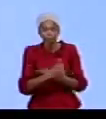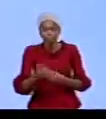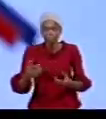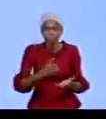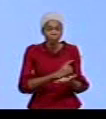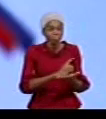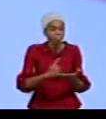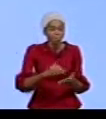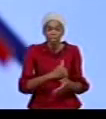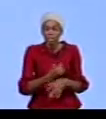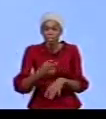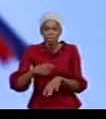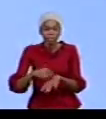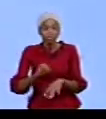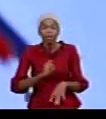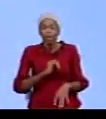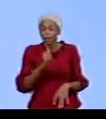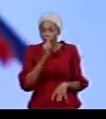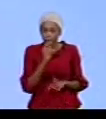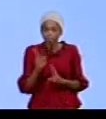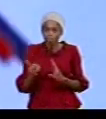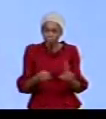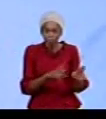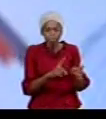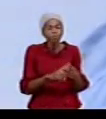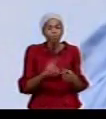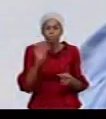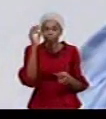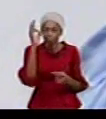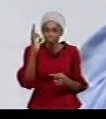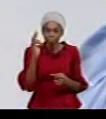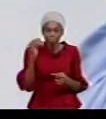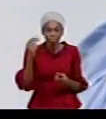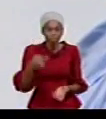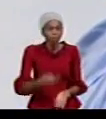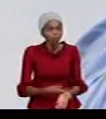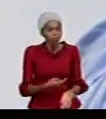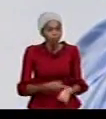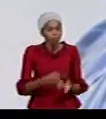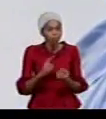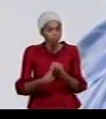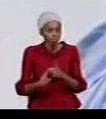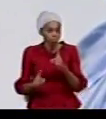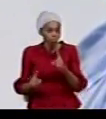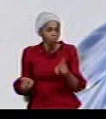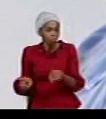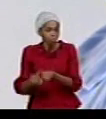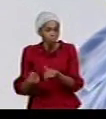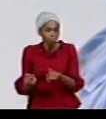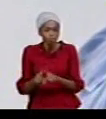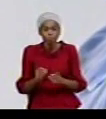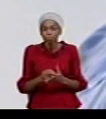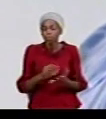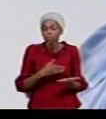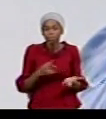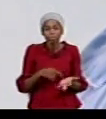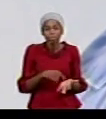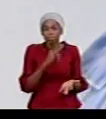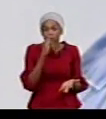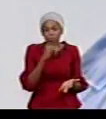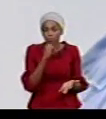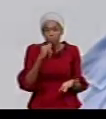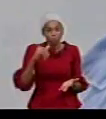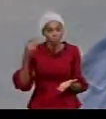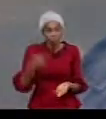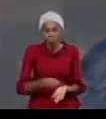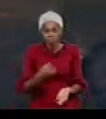any time, I am ready to preach the gospel to you also. It's not the gospel of man, but